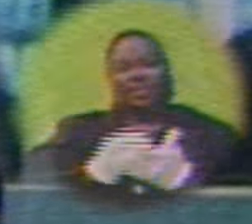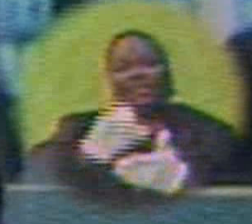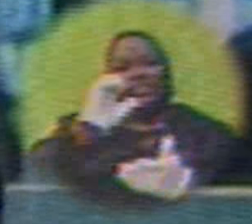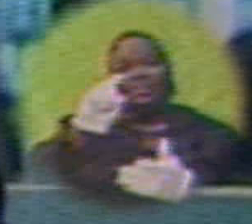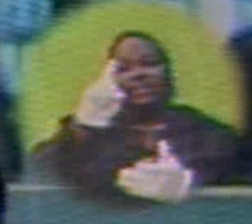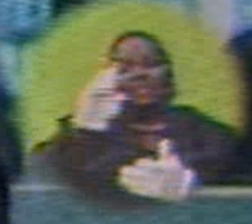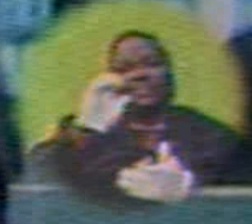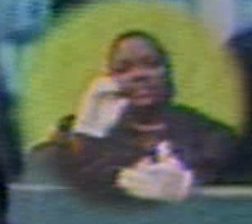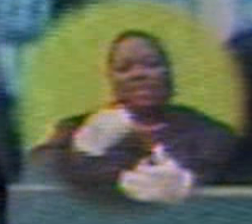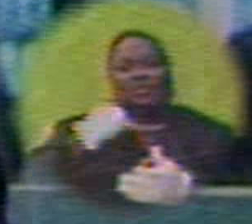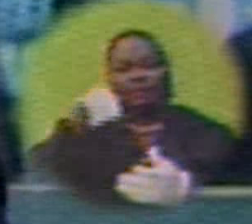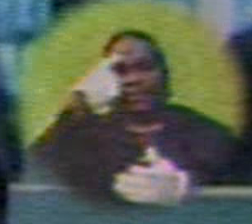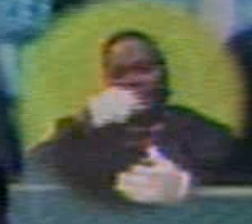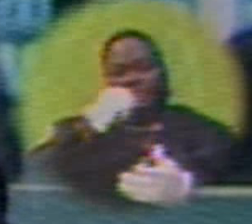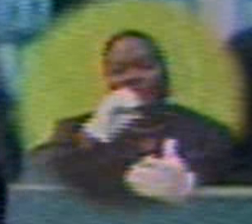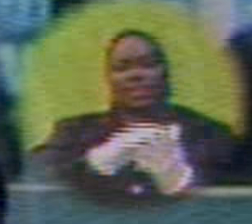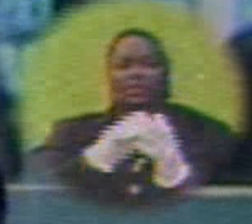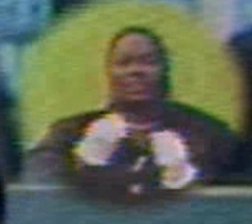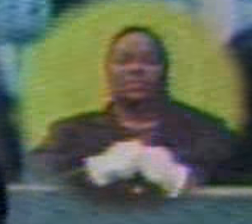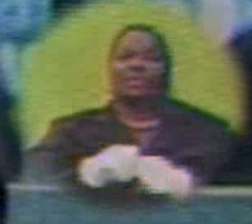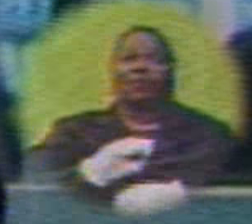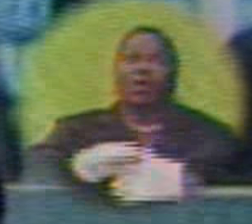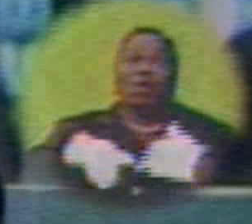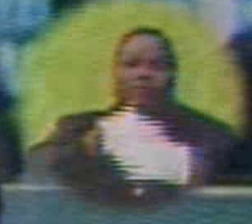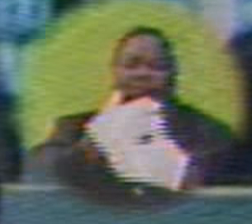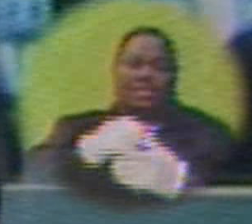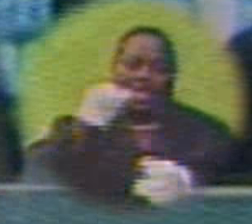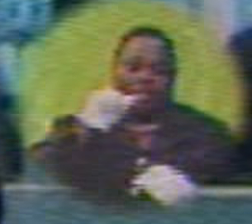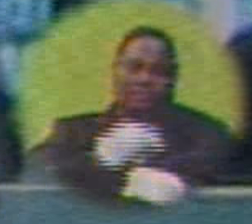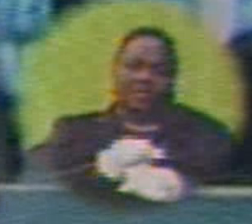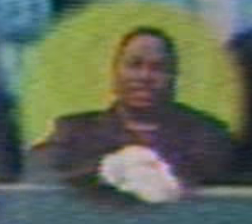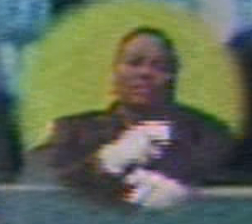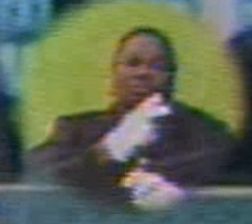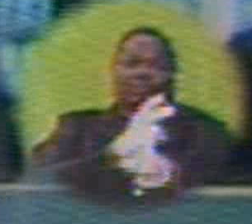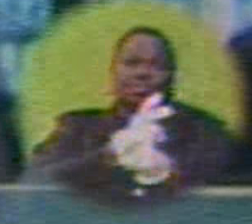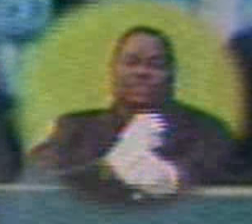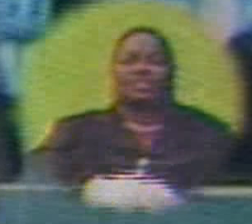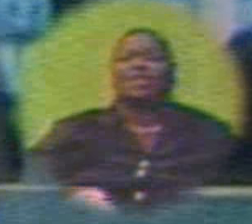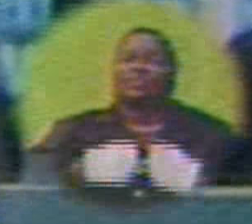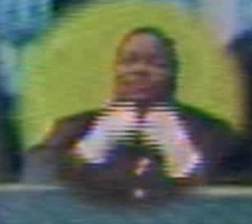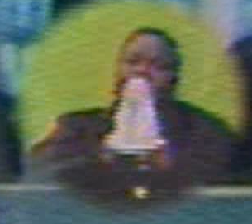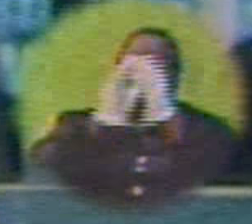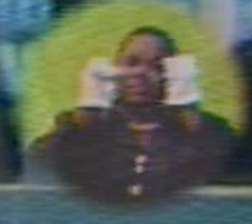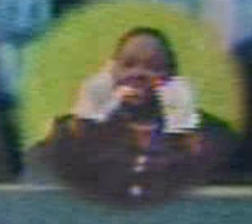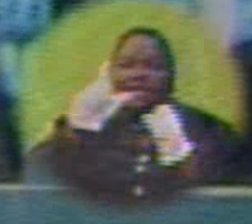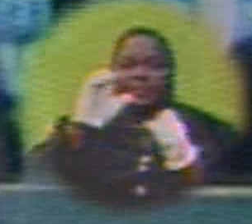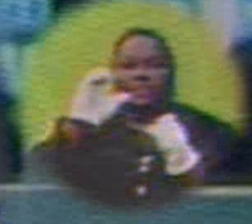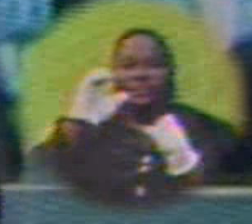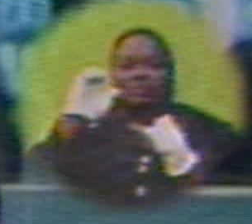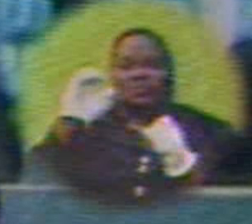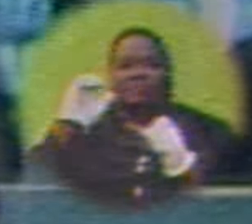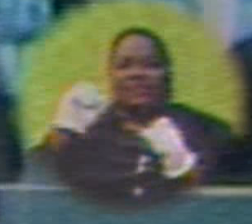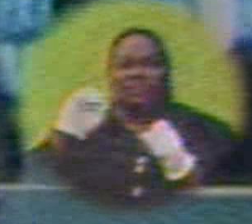to face. He commends all stakeholders for their hard work and contributions toward the success of the Caribbean's greatest summer festival.